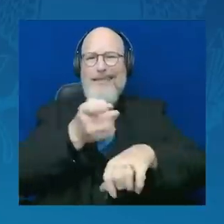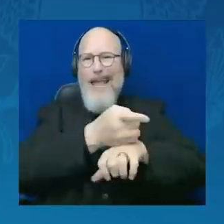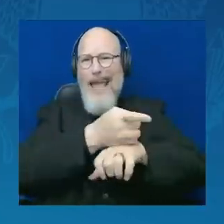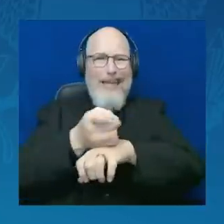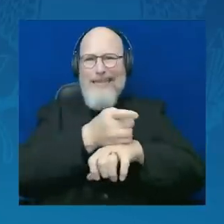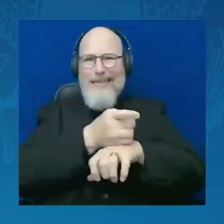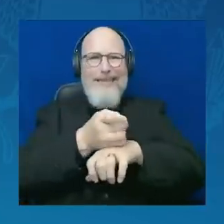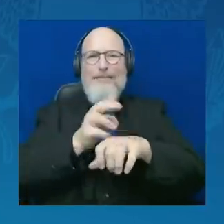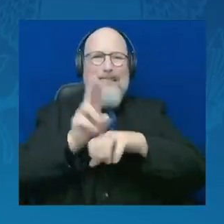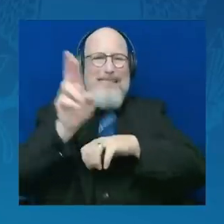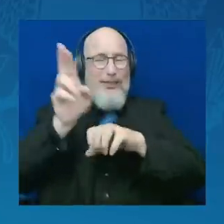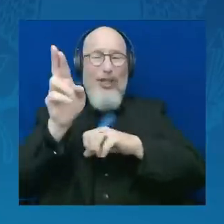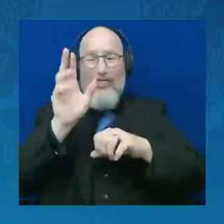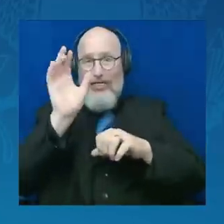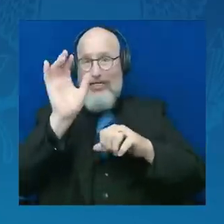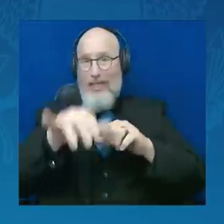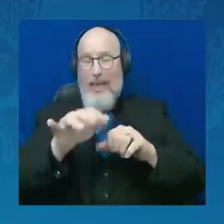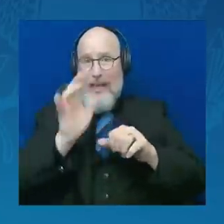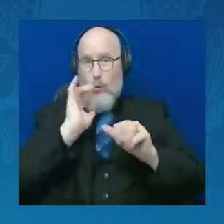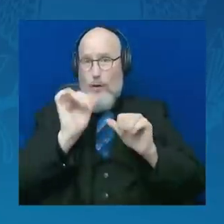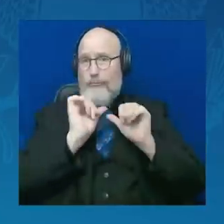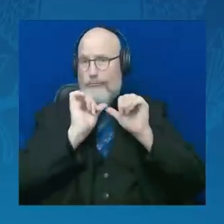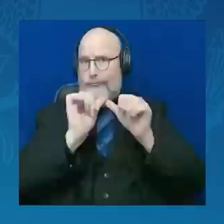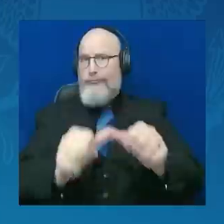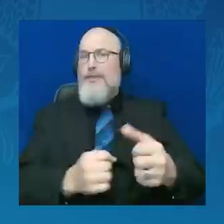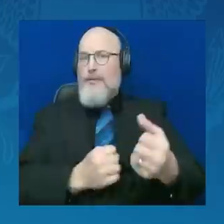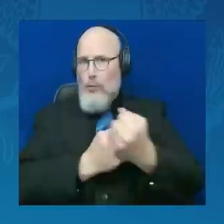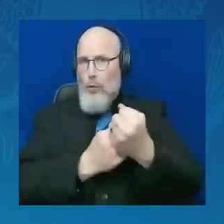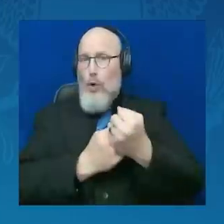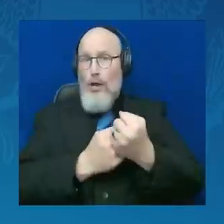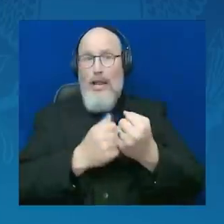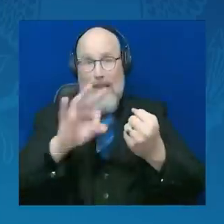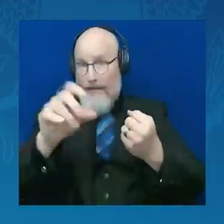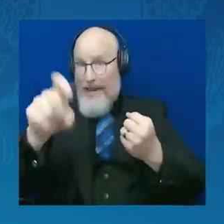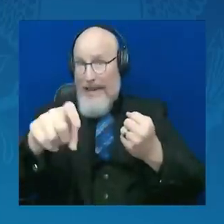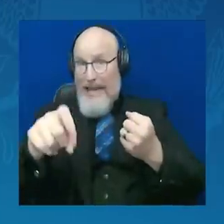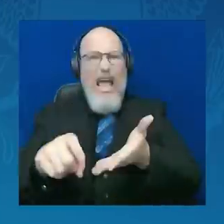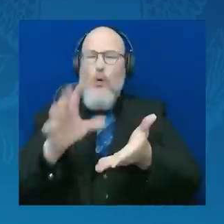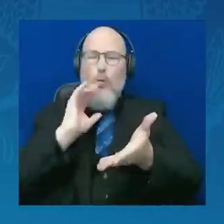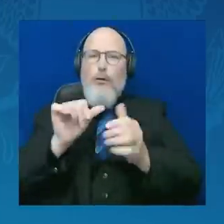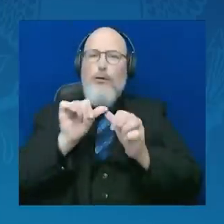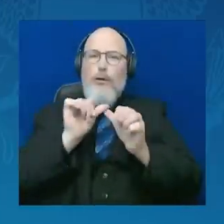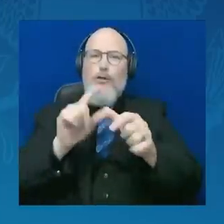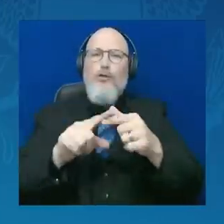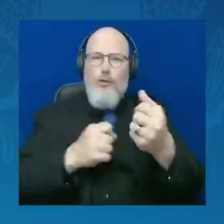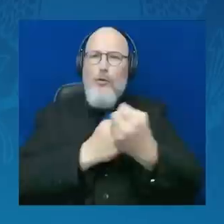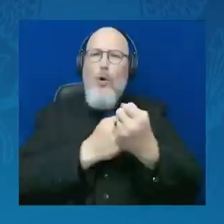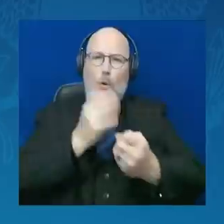going to stop to the extent that there is a need. Thank you.